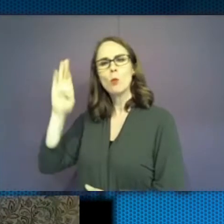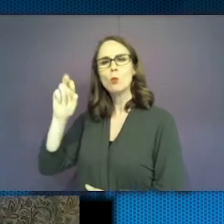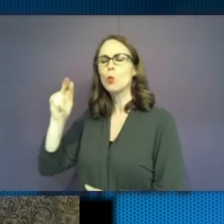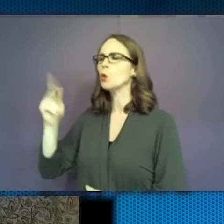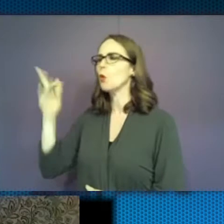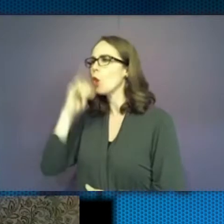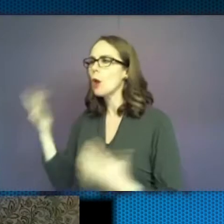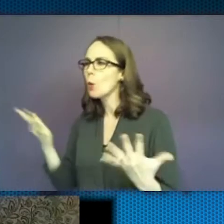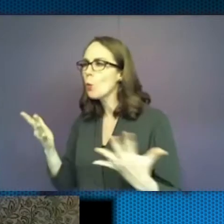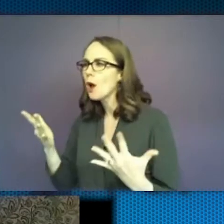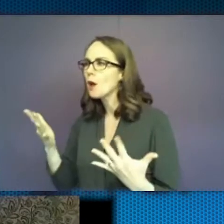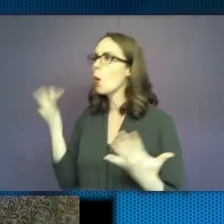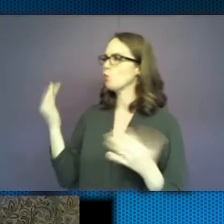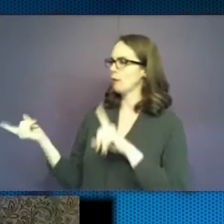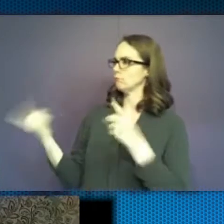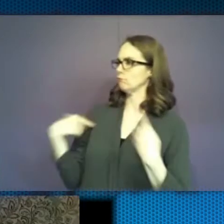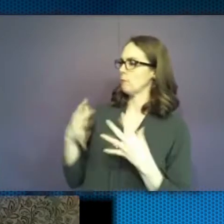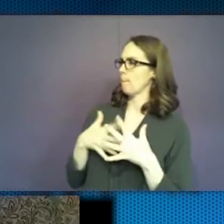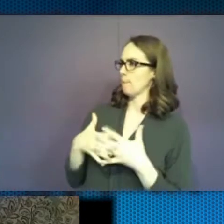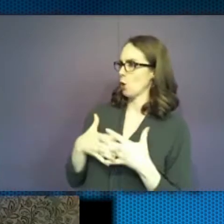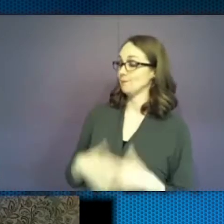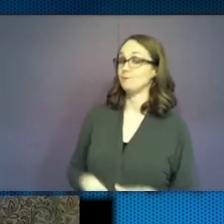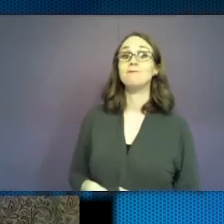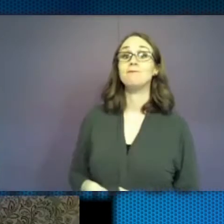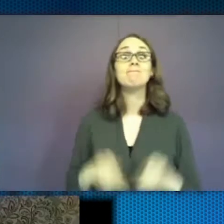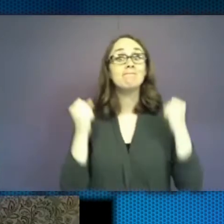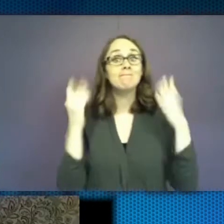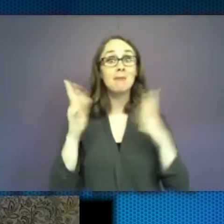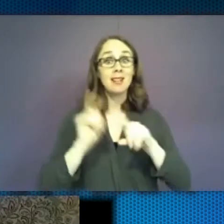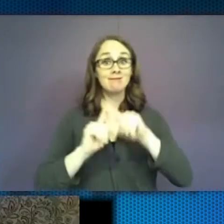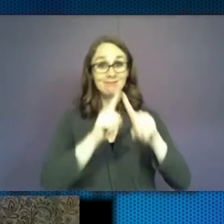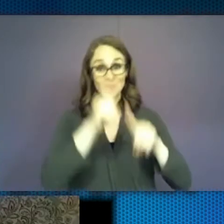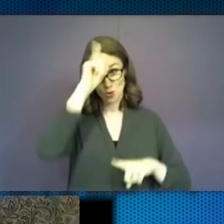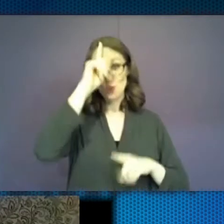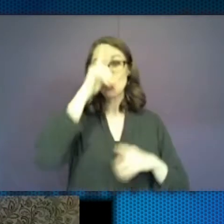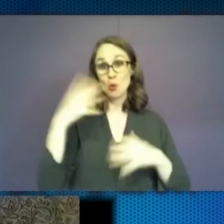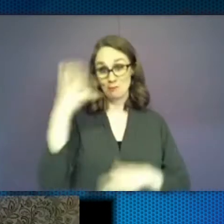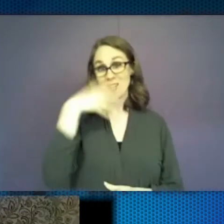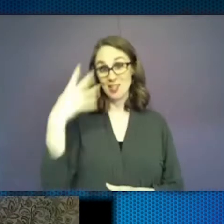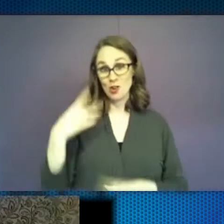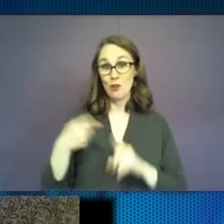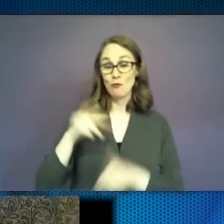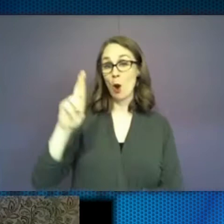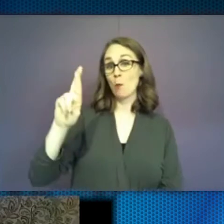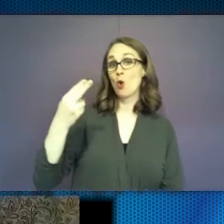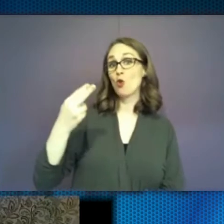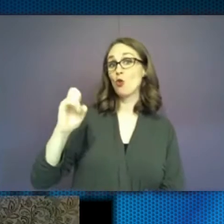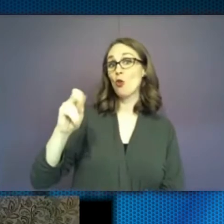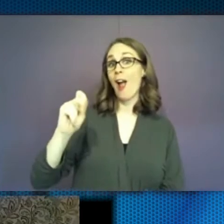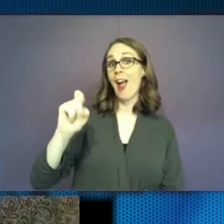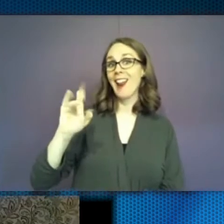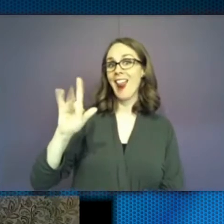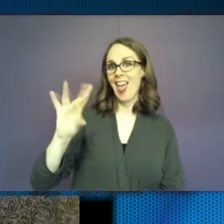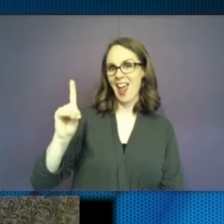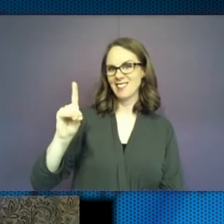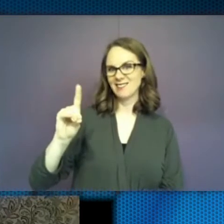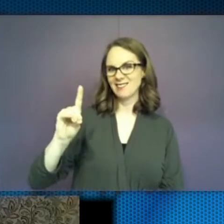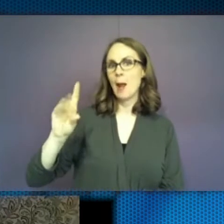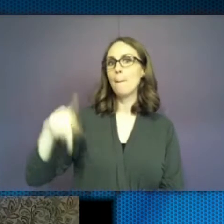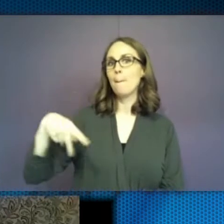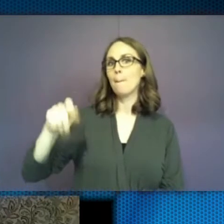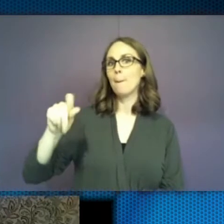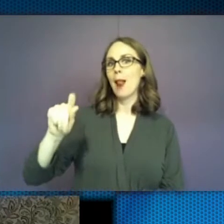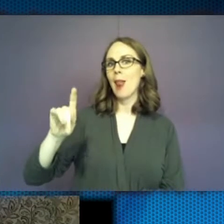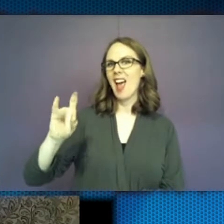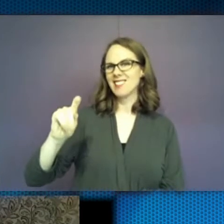to America? So the Brunners, like many of the German immigrants coming from the Rhineland-Palatinate, escaped economic and